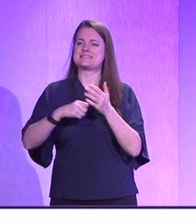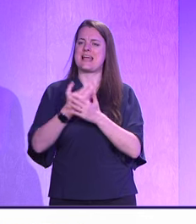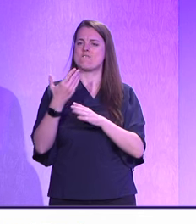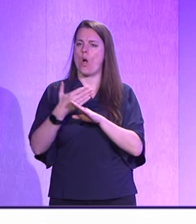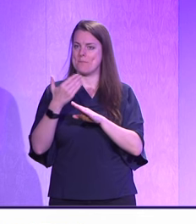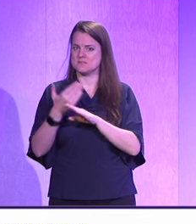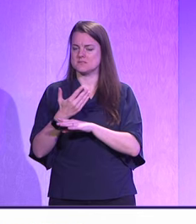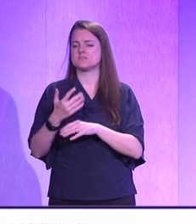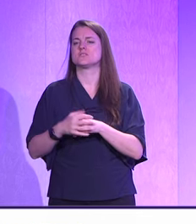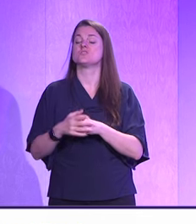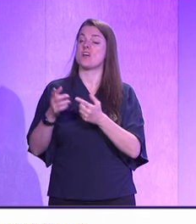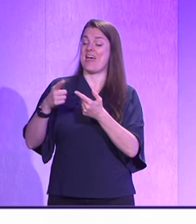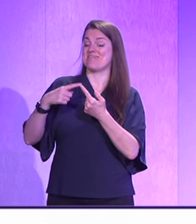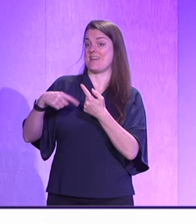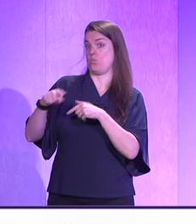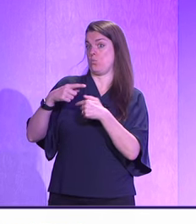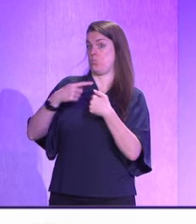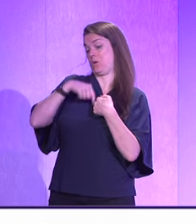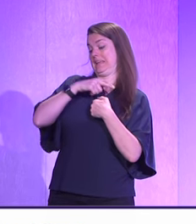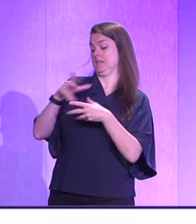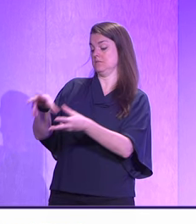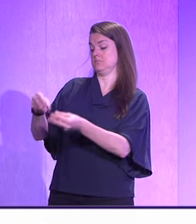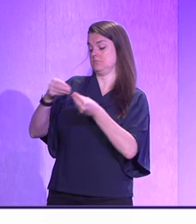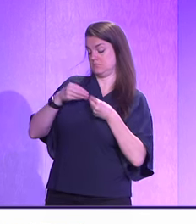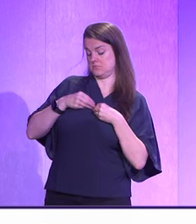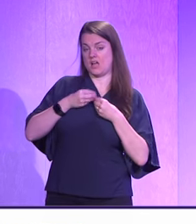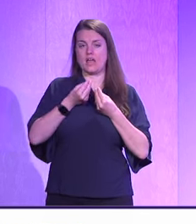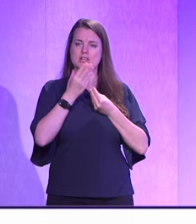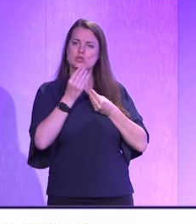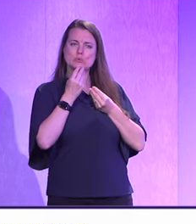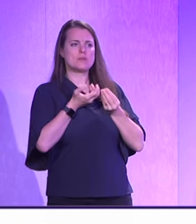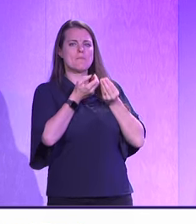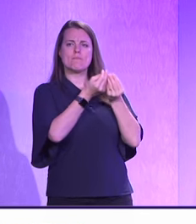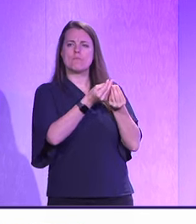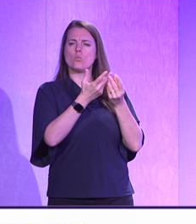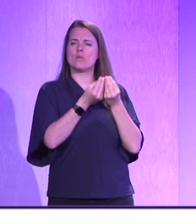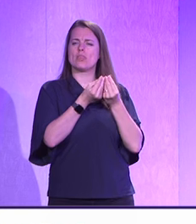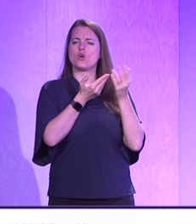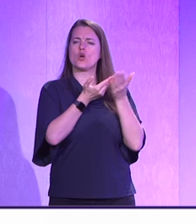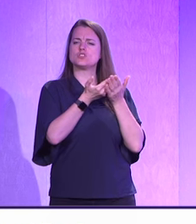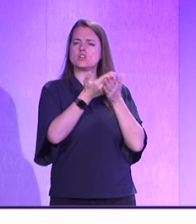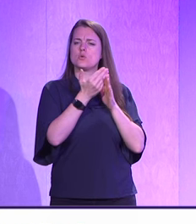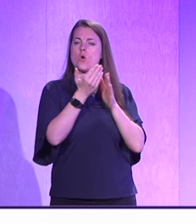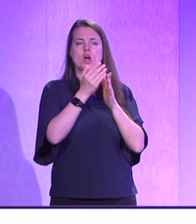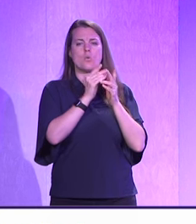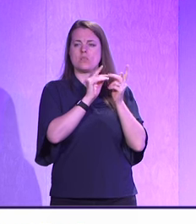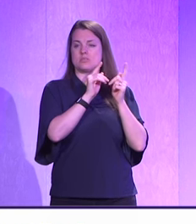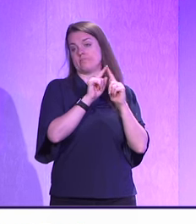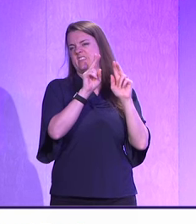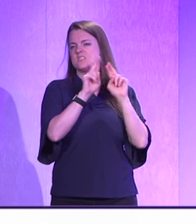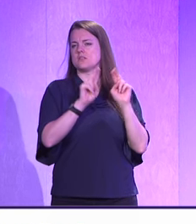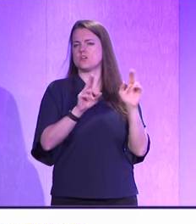using these patterns and kind of extending them through some consulting work that we did with some large organizations in different parts of the